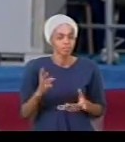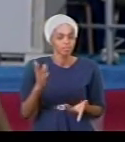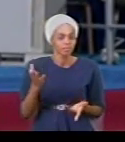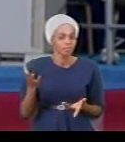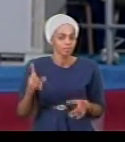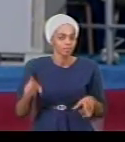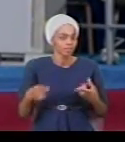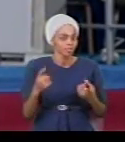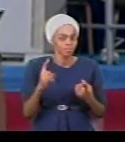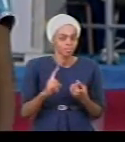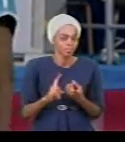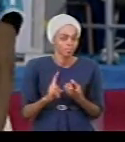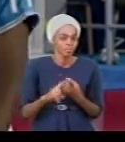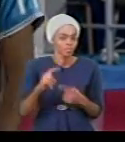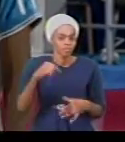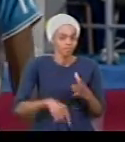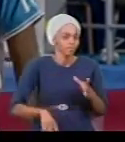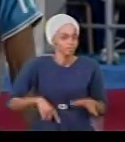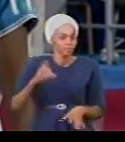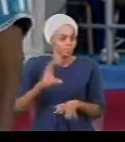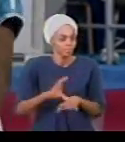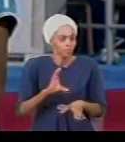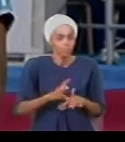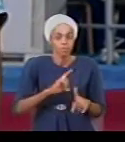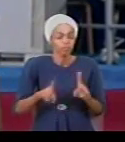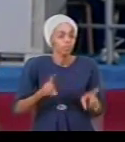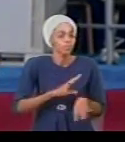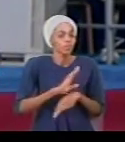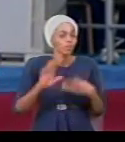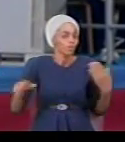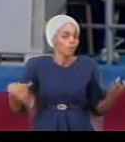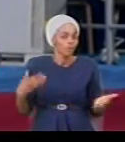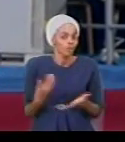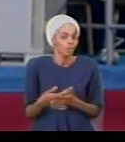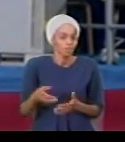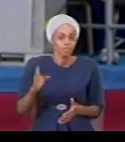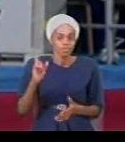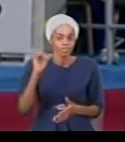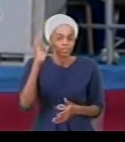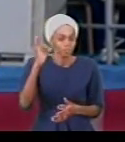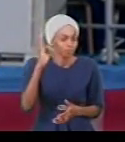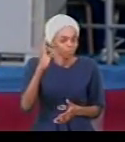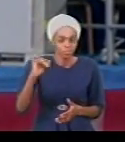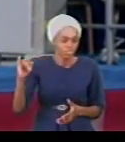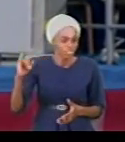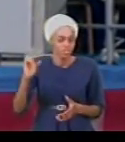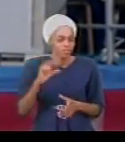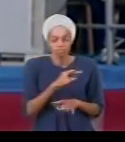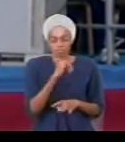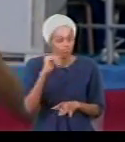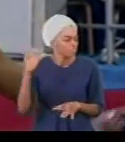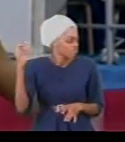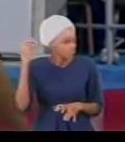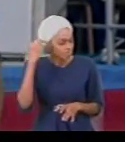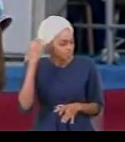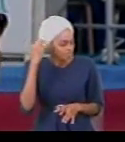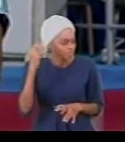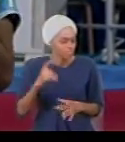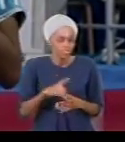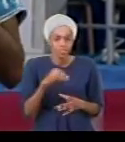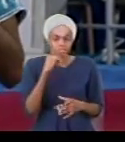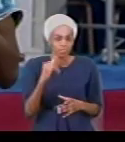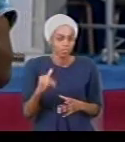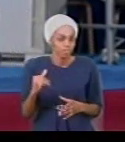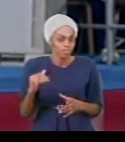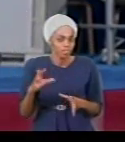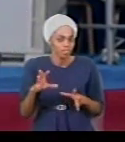But during last month's Global Crusade, Adamawa, the Sunday worship service that our Father in the Lord preached touched my